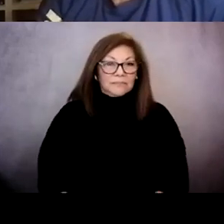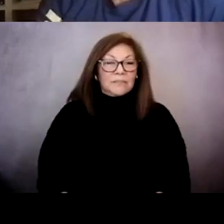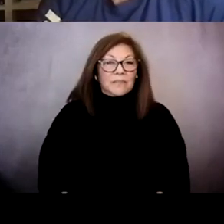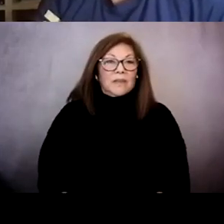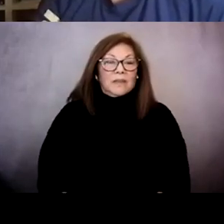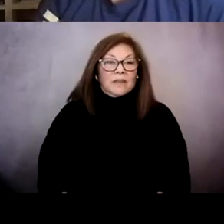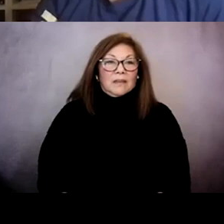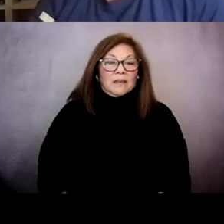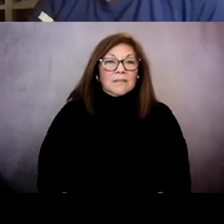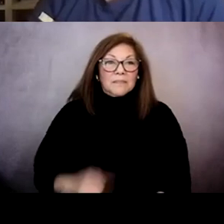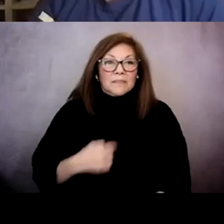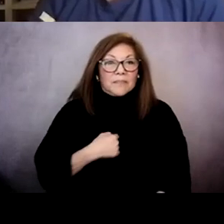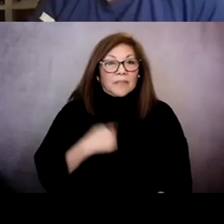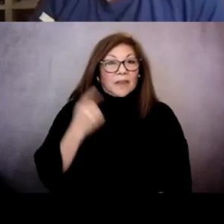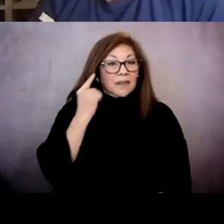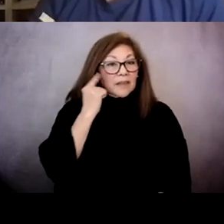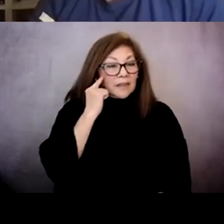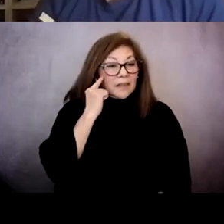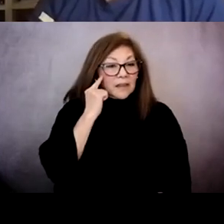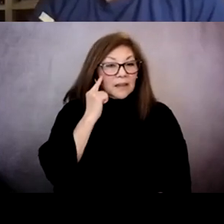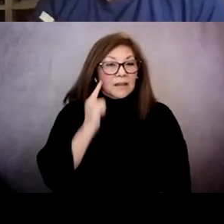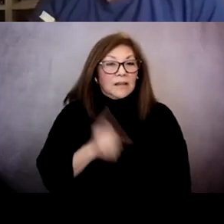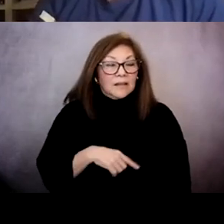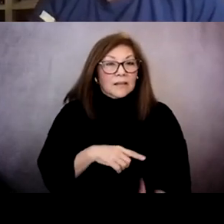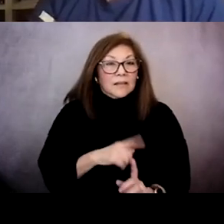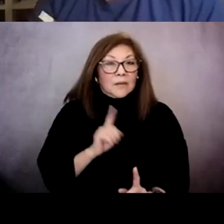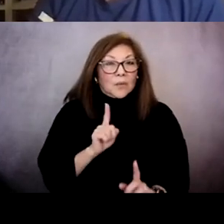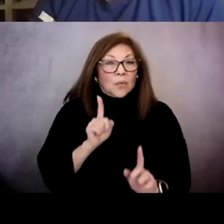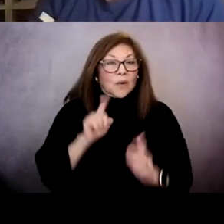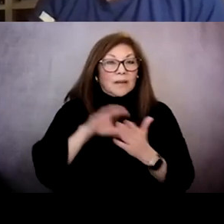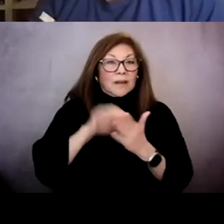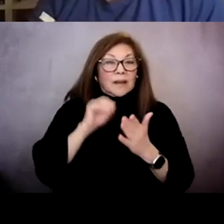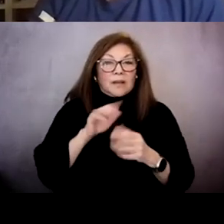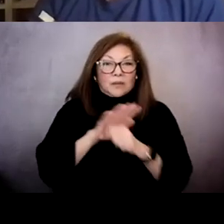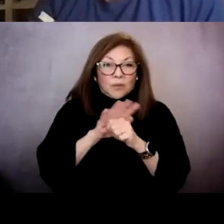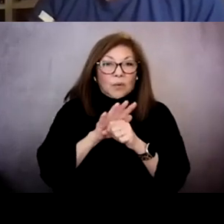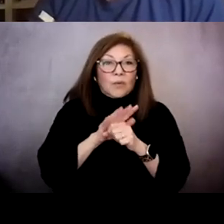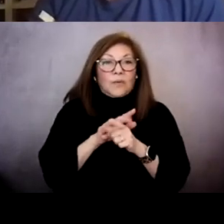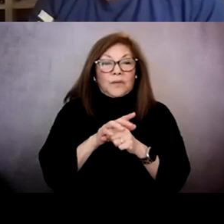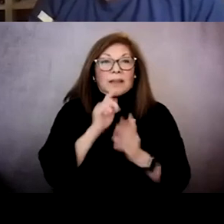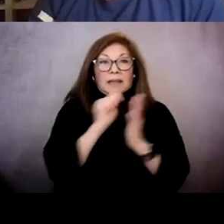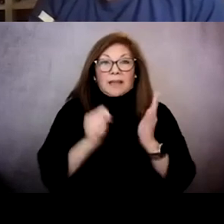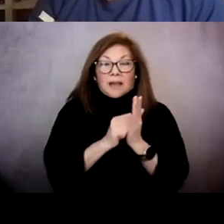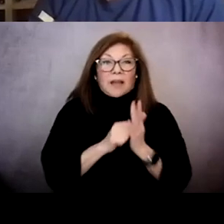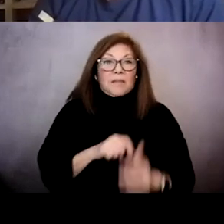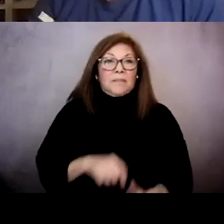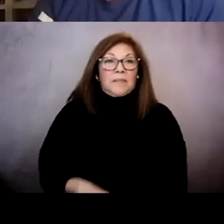I think one thing that has come out of the kind of the COVID era that I've really loved is